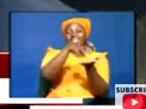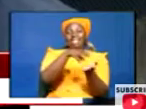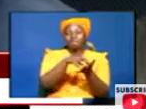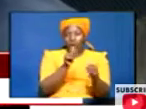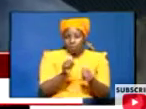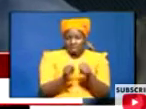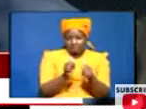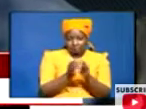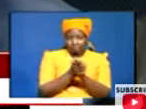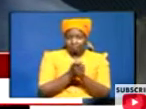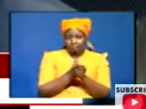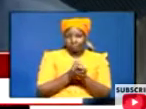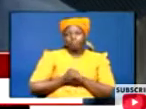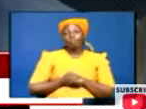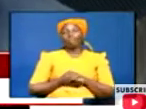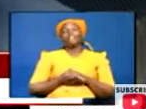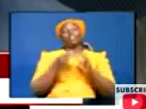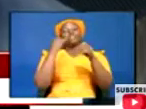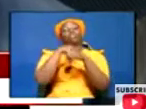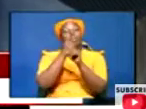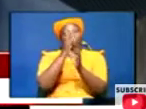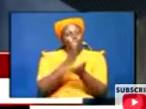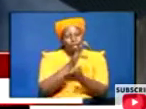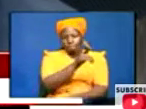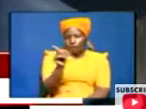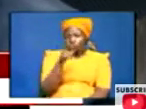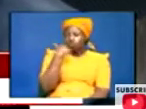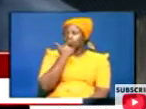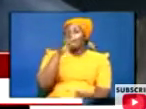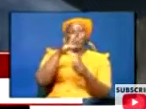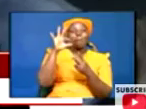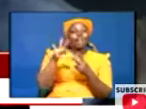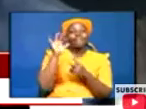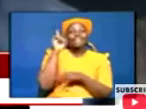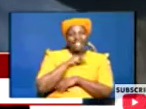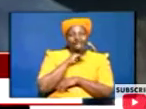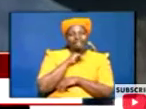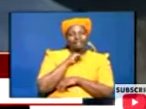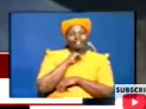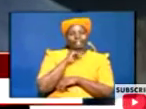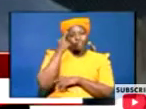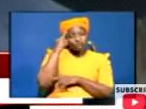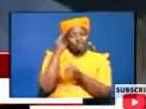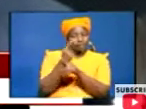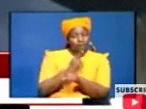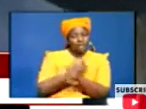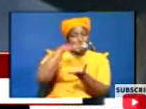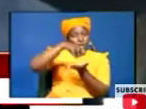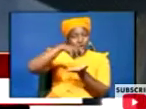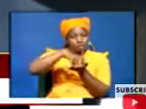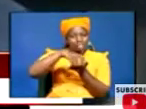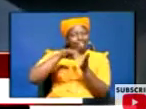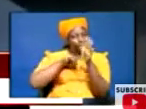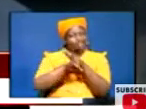is to ensure that those who have been nominated for various positions in the